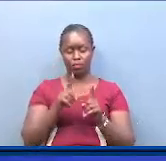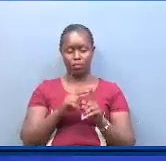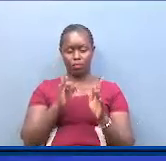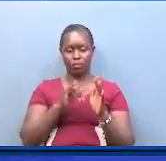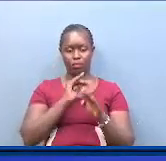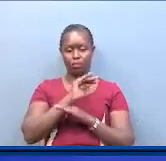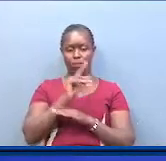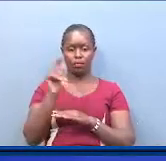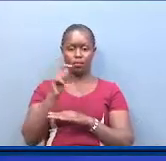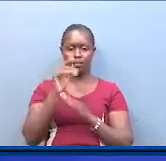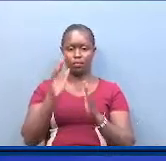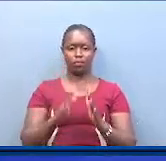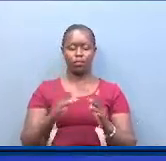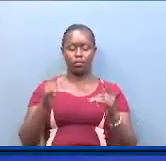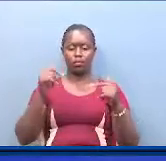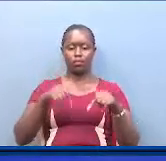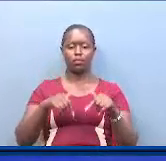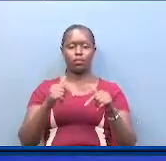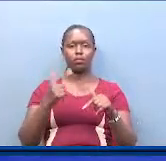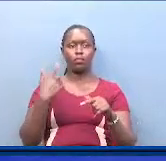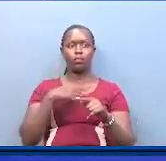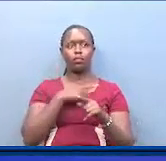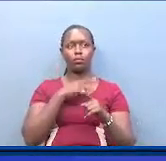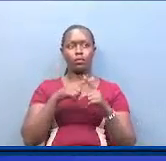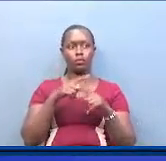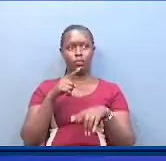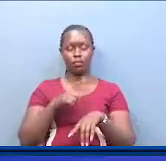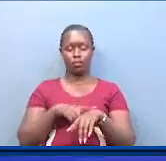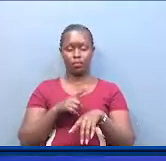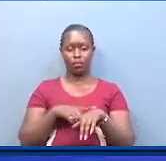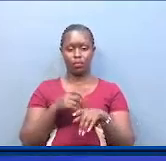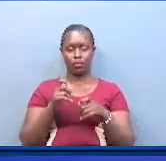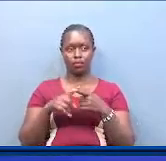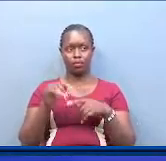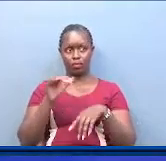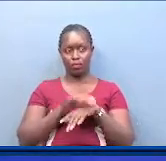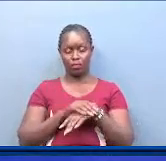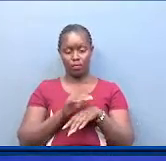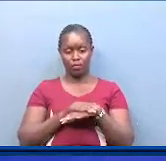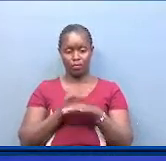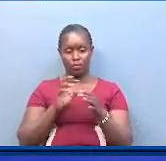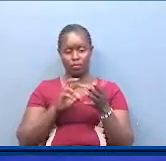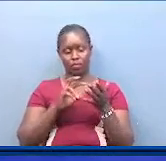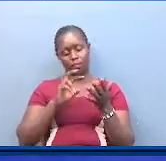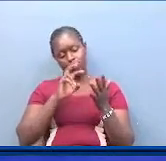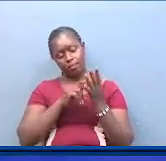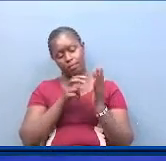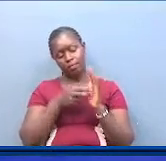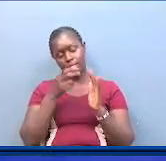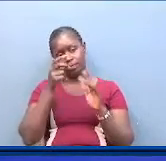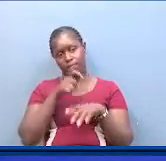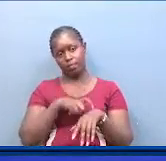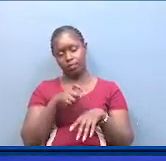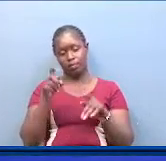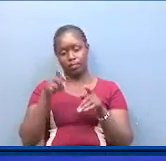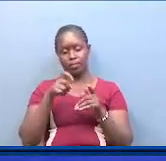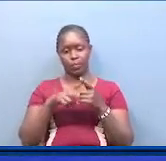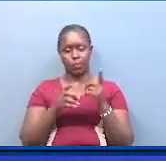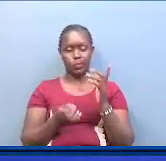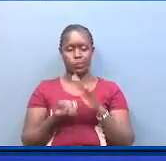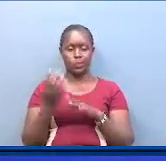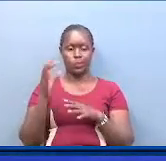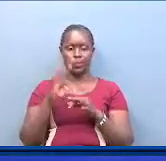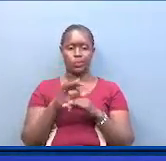asking Kenyans today. We are in a moment, in a defining moment, whereby we must come out and vote. And I'm